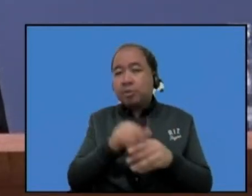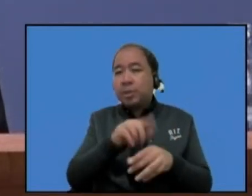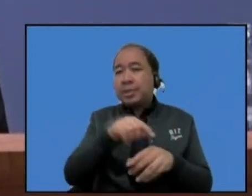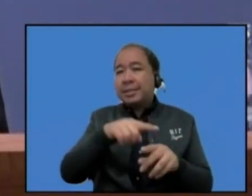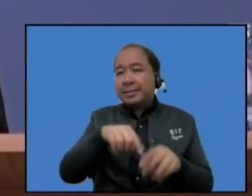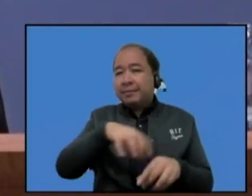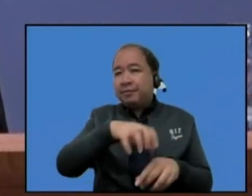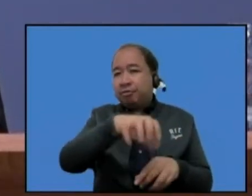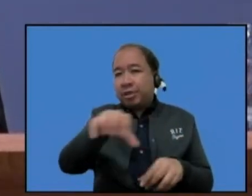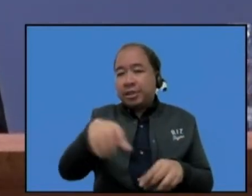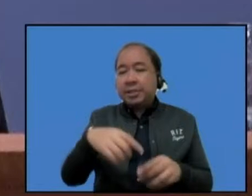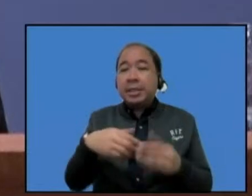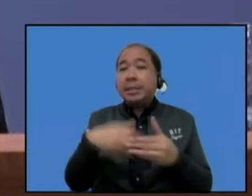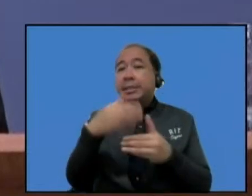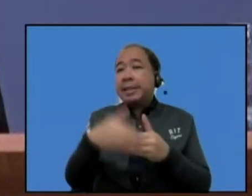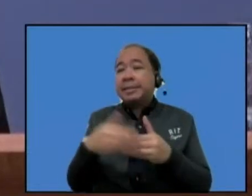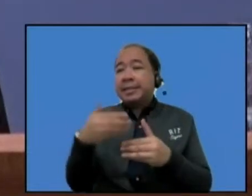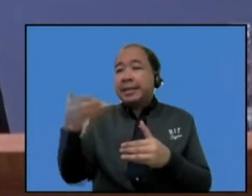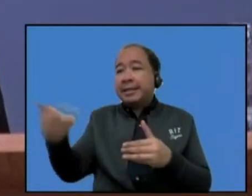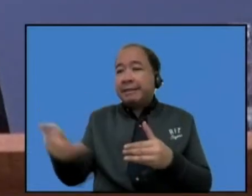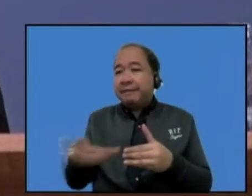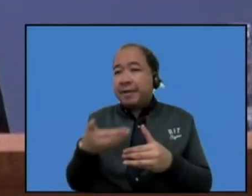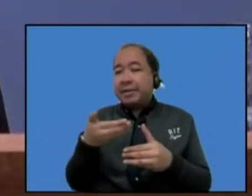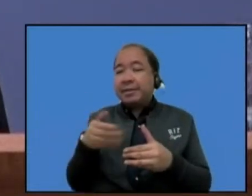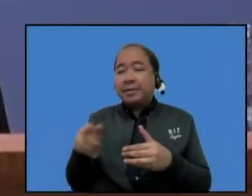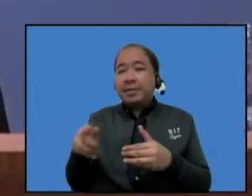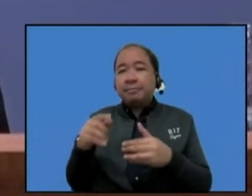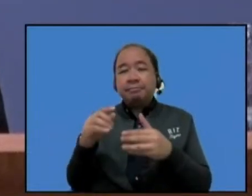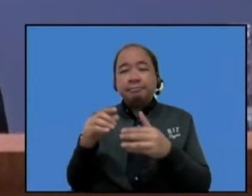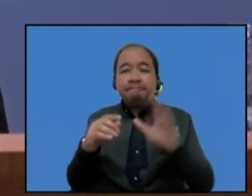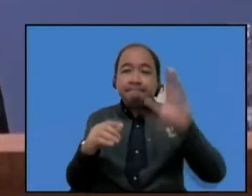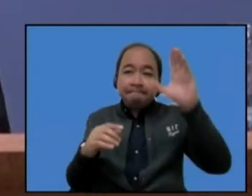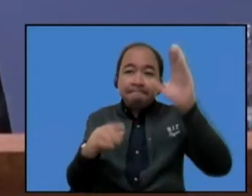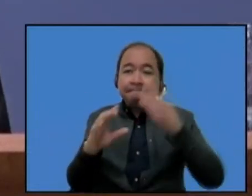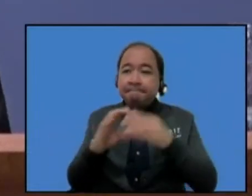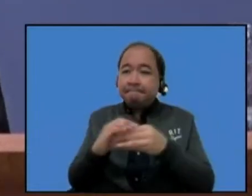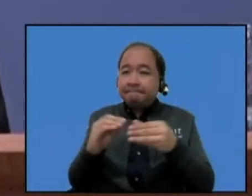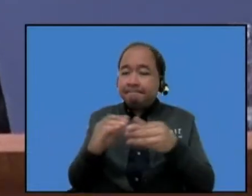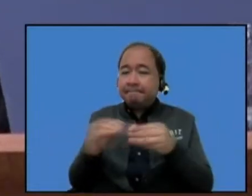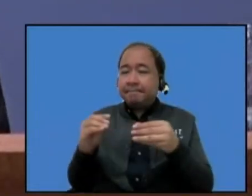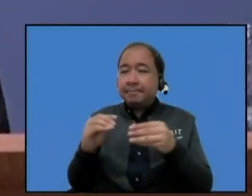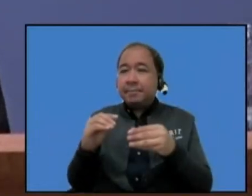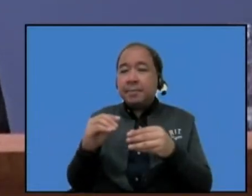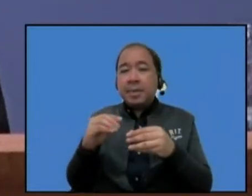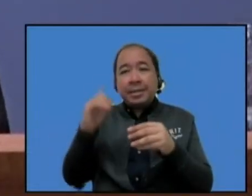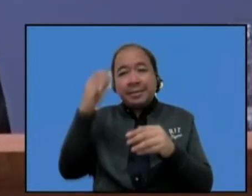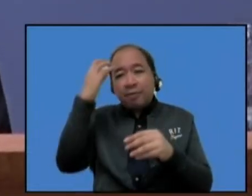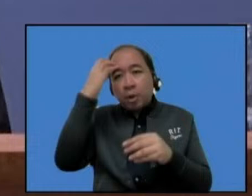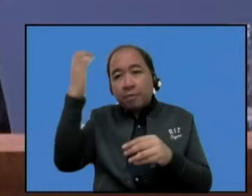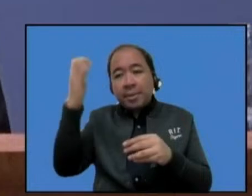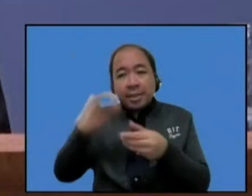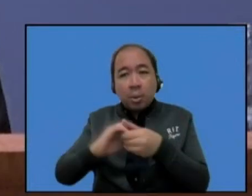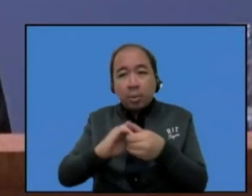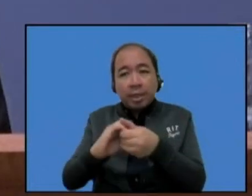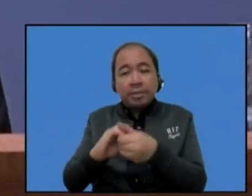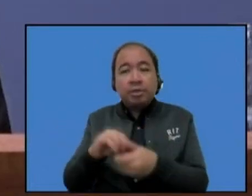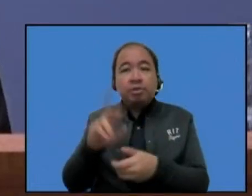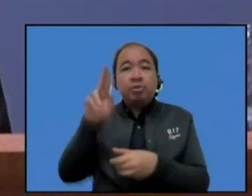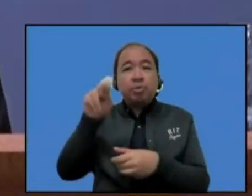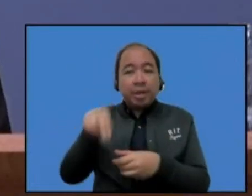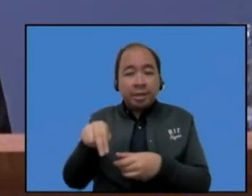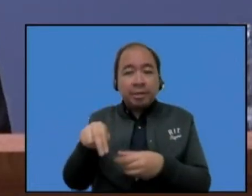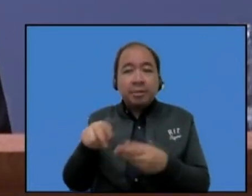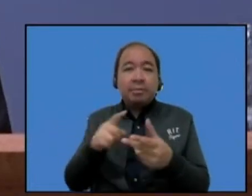then invite statements from the intergovernmental organizations, United Nations, entity, and